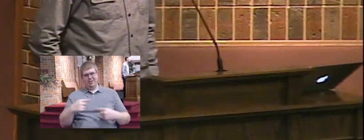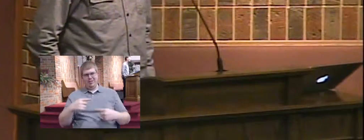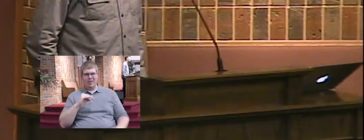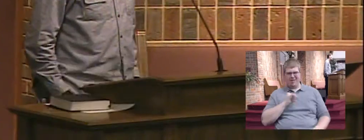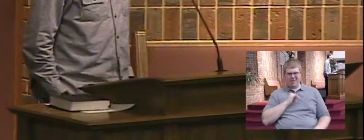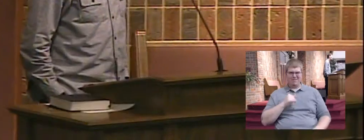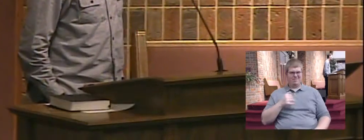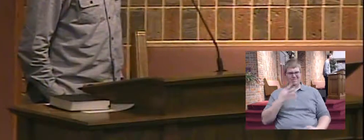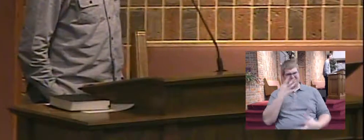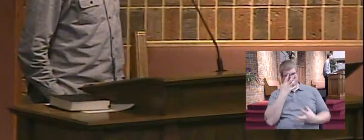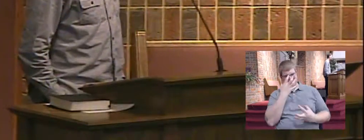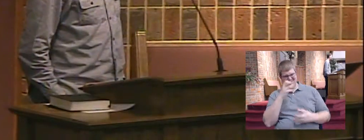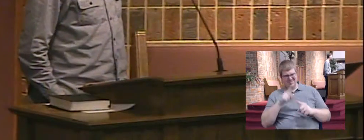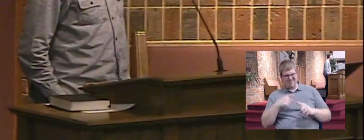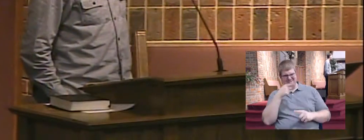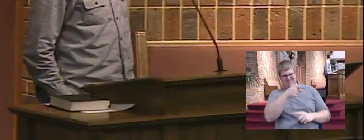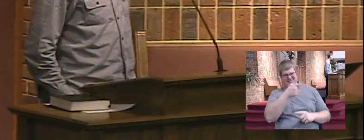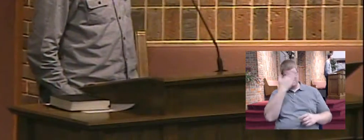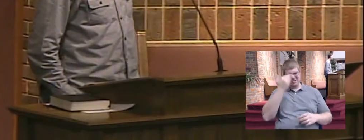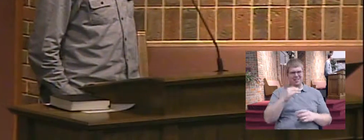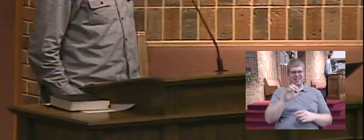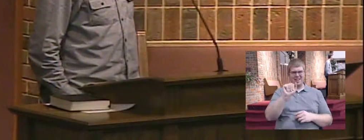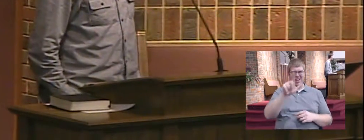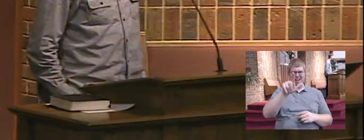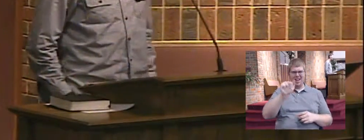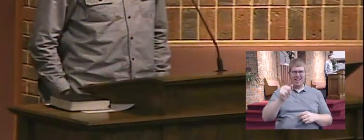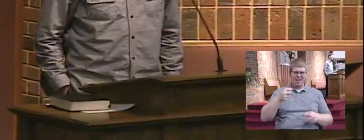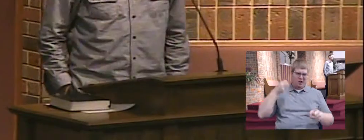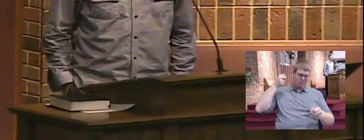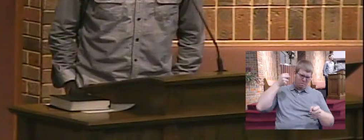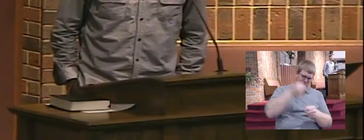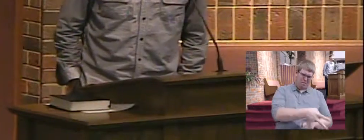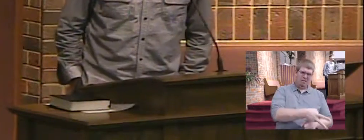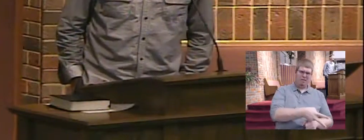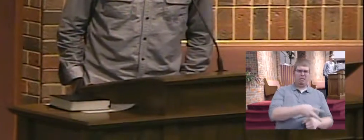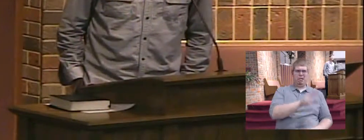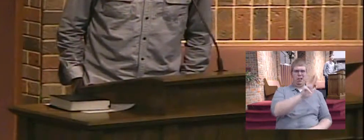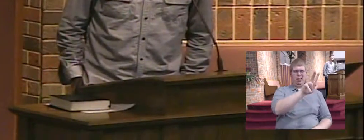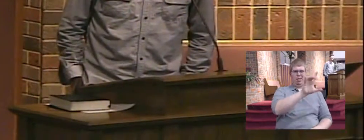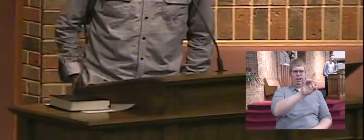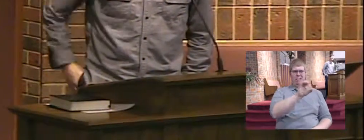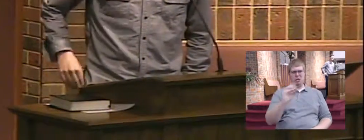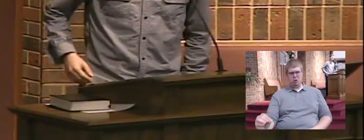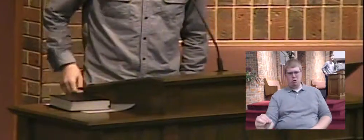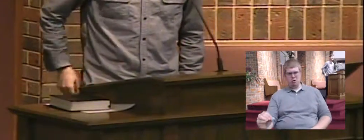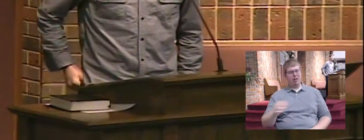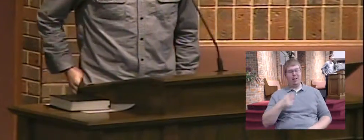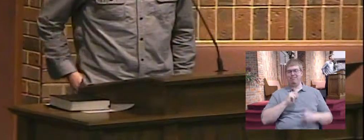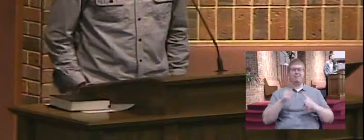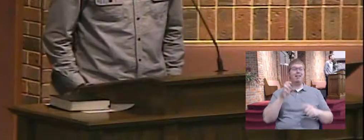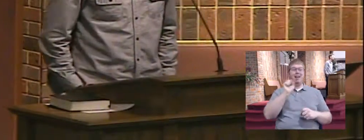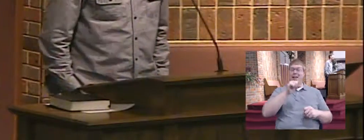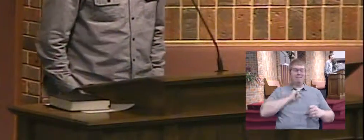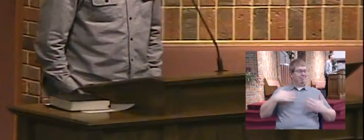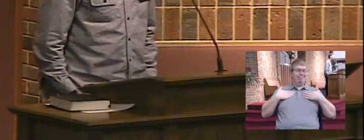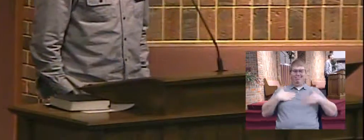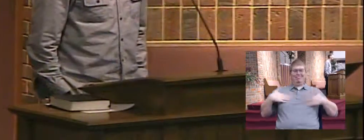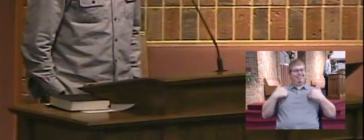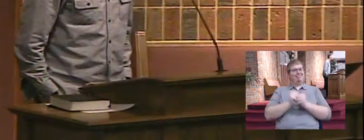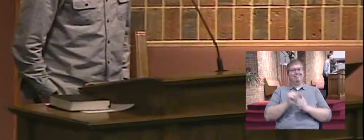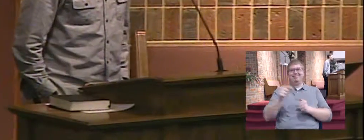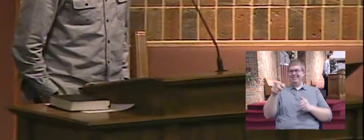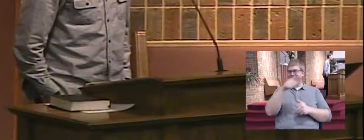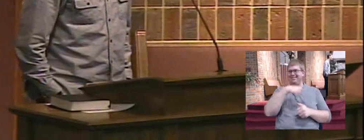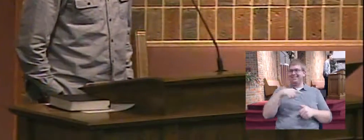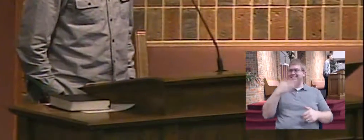feelings about the wallop that the Crimson Tide put on the Spartans 38-0 on New Year's Eve, but I assure you I was just as pleased as all of you